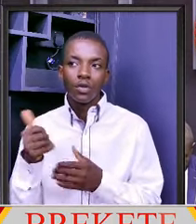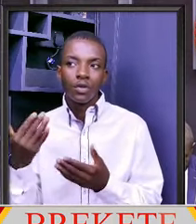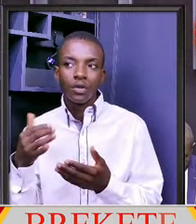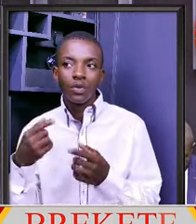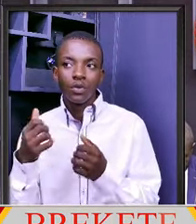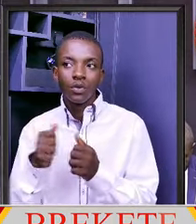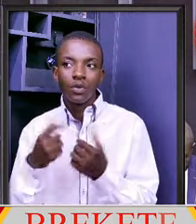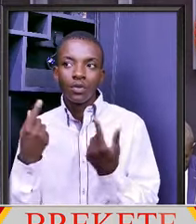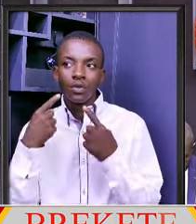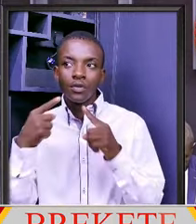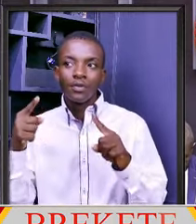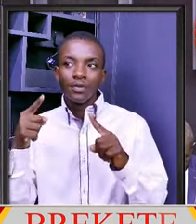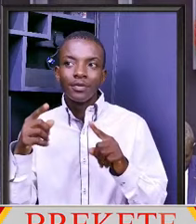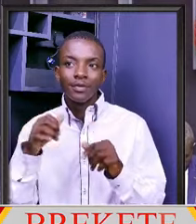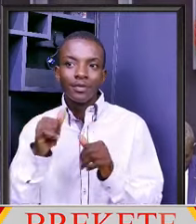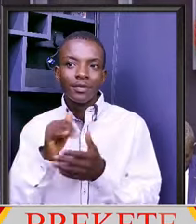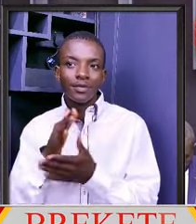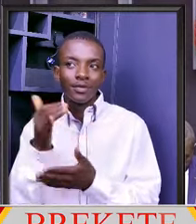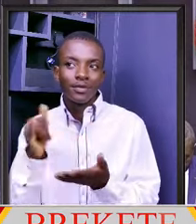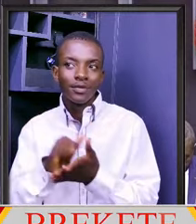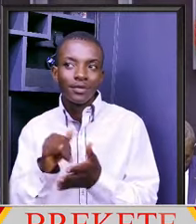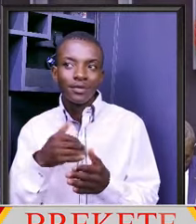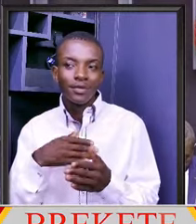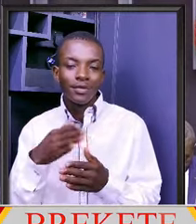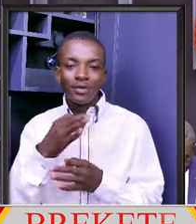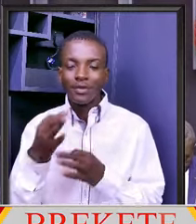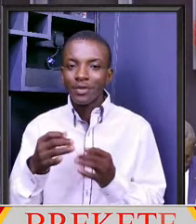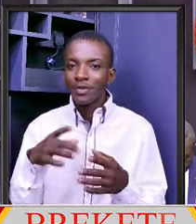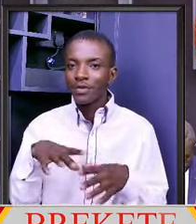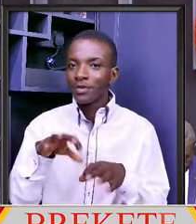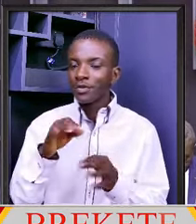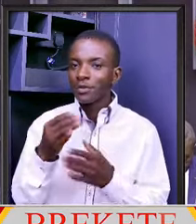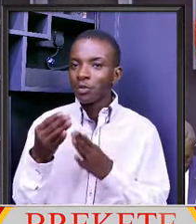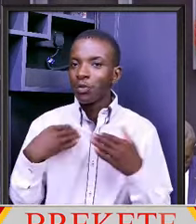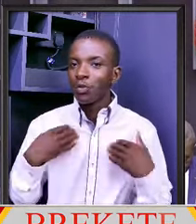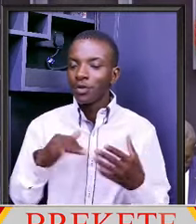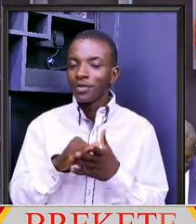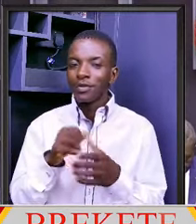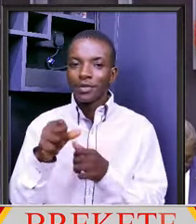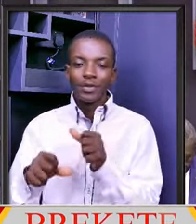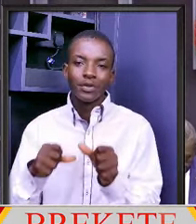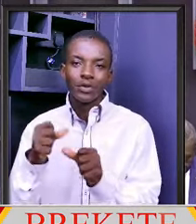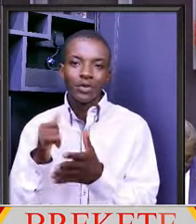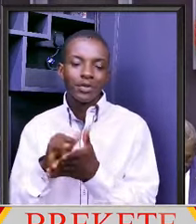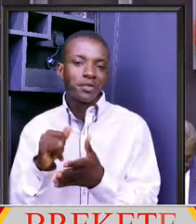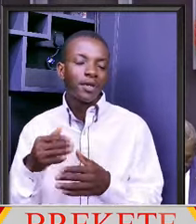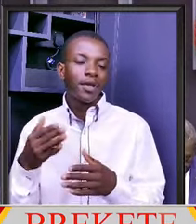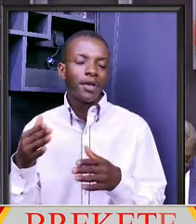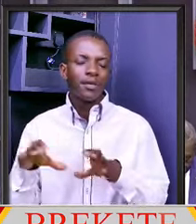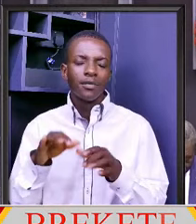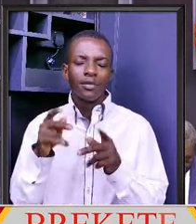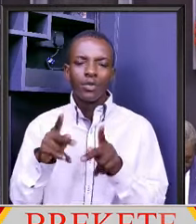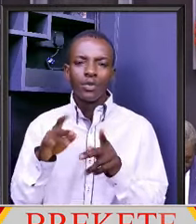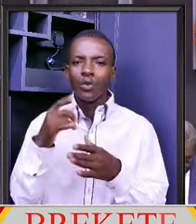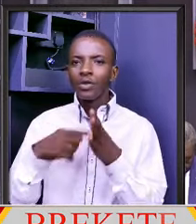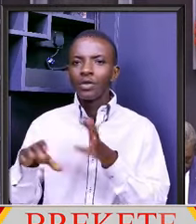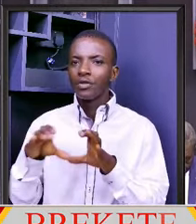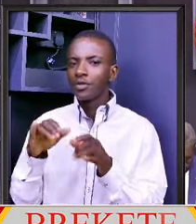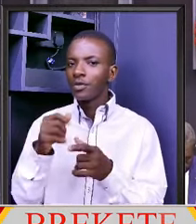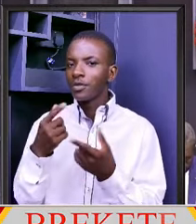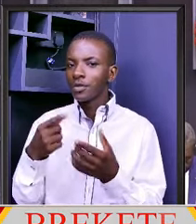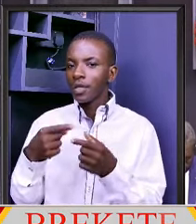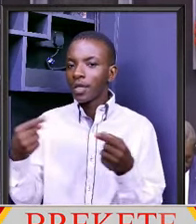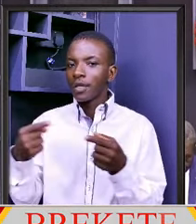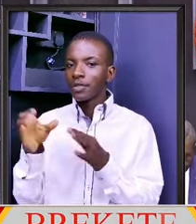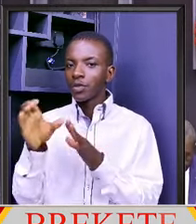the consent of the trustee and board of trustees, the final decision-making body of the association. And the article 3, what they are doing is against